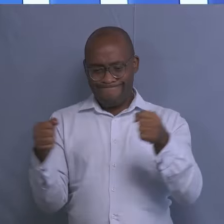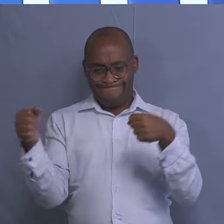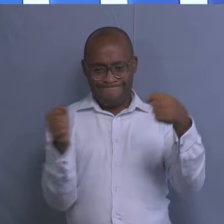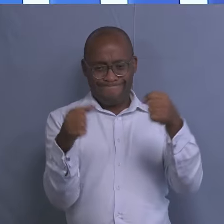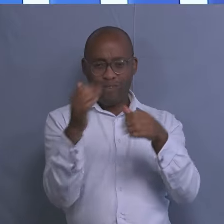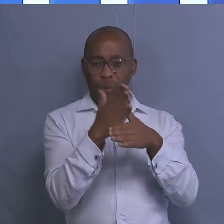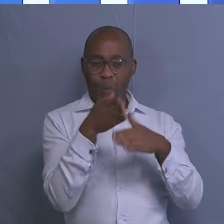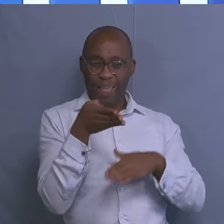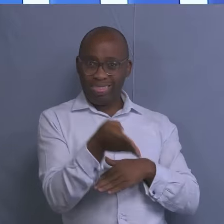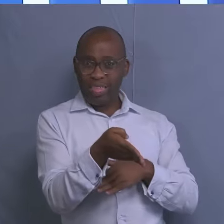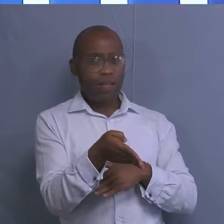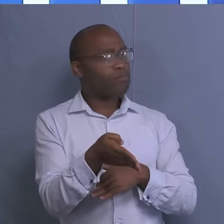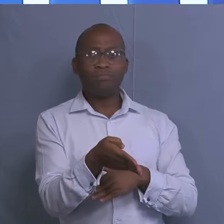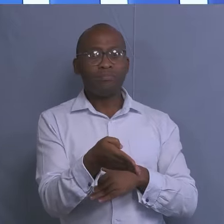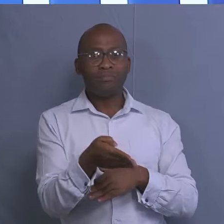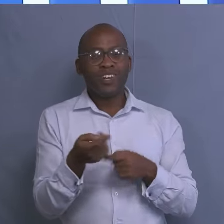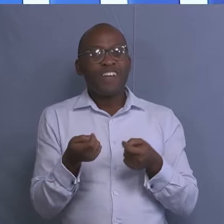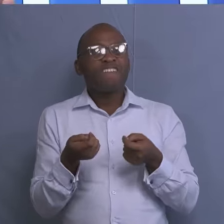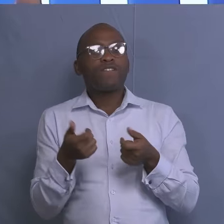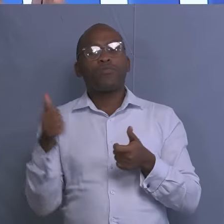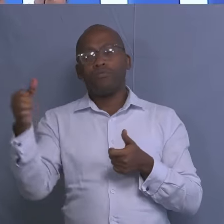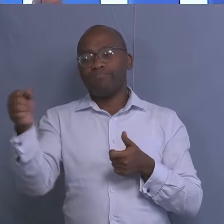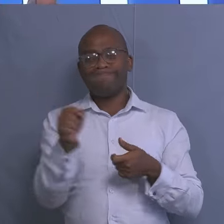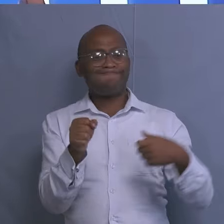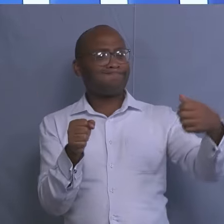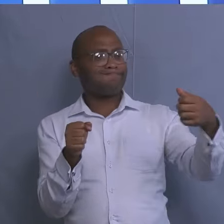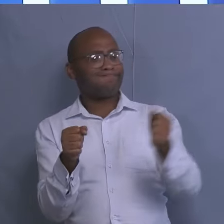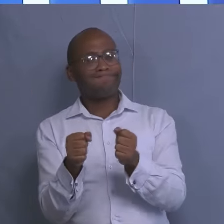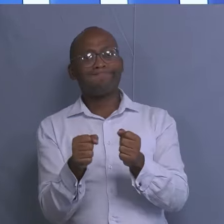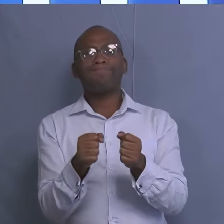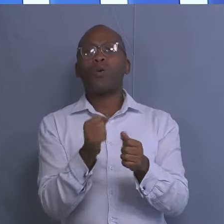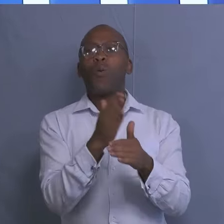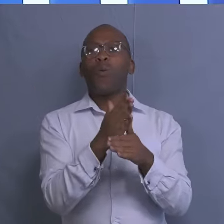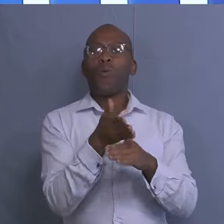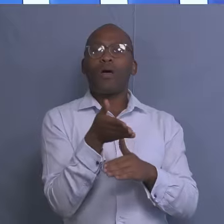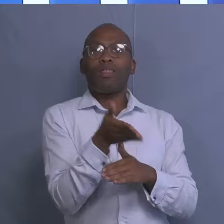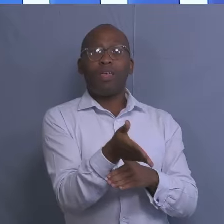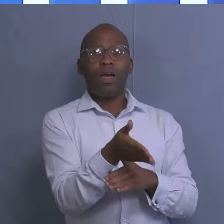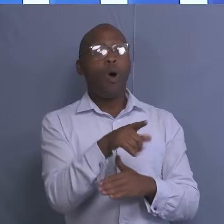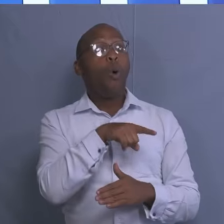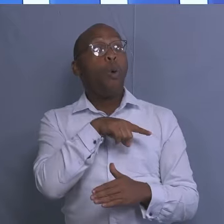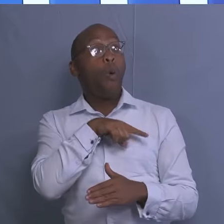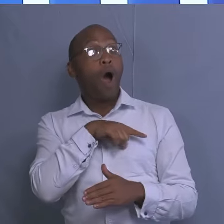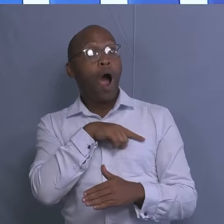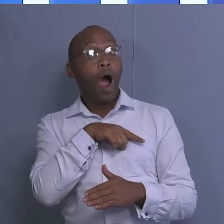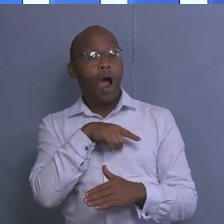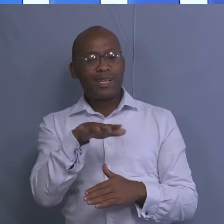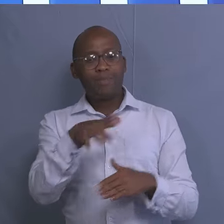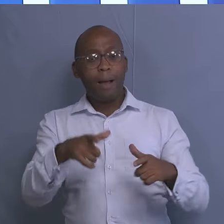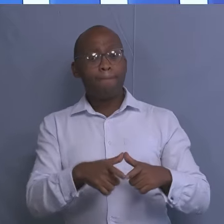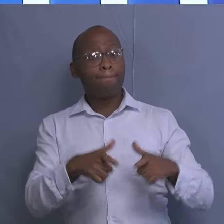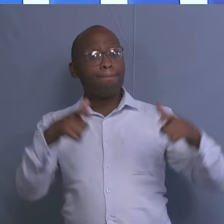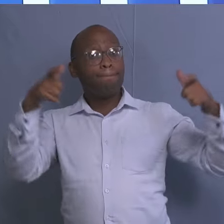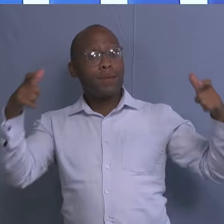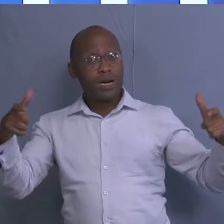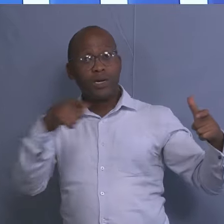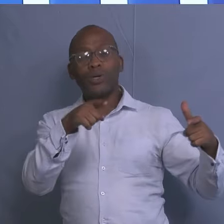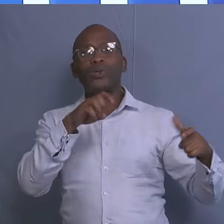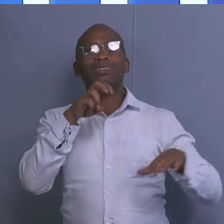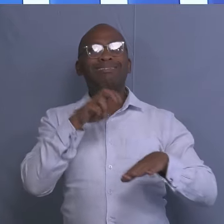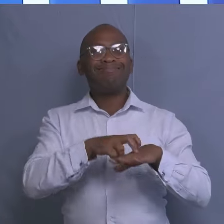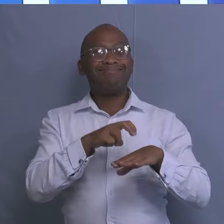to use mechanization. Since the area is large, most machines, they need a large area to maneuver